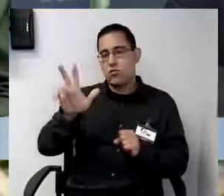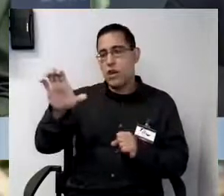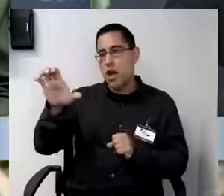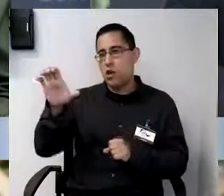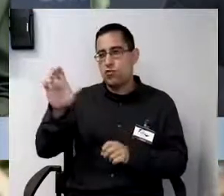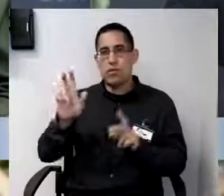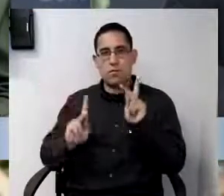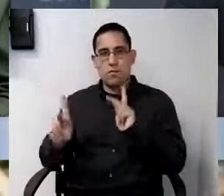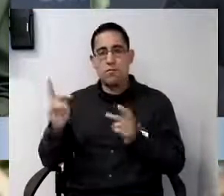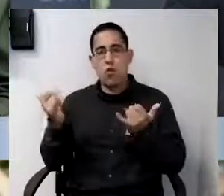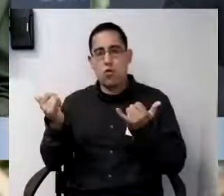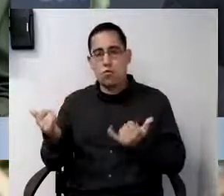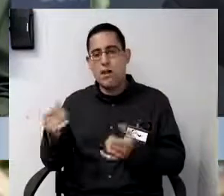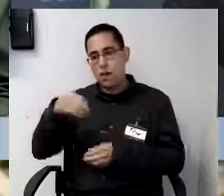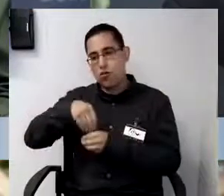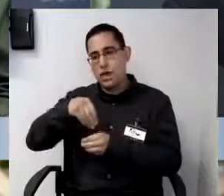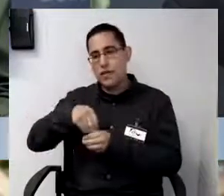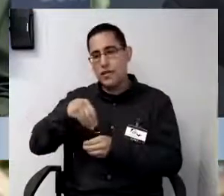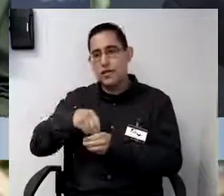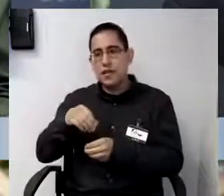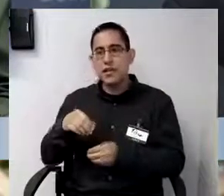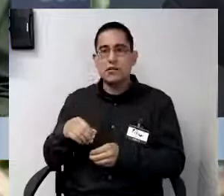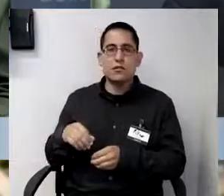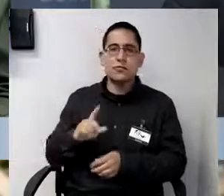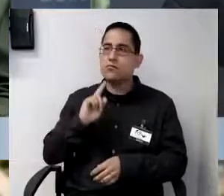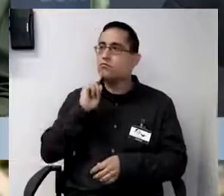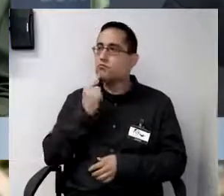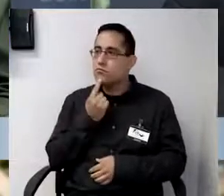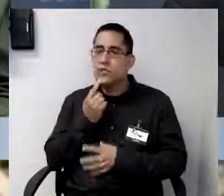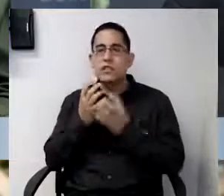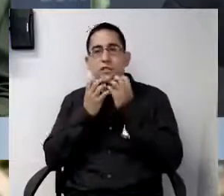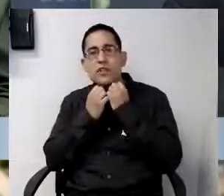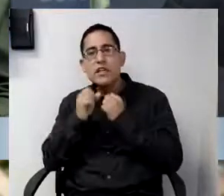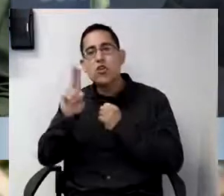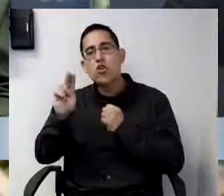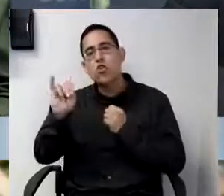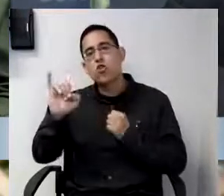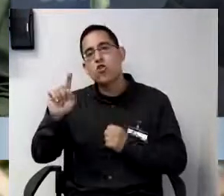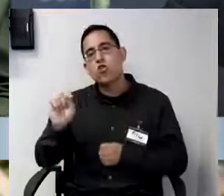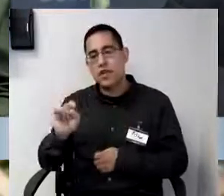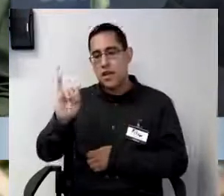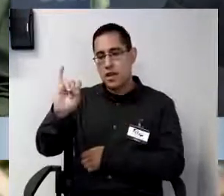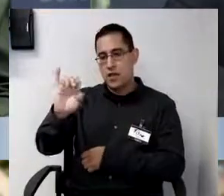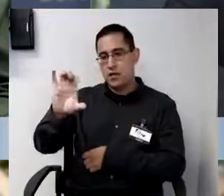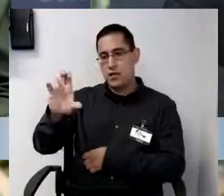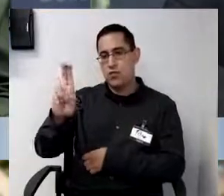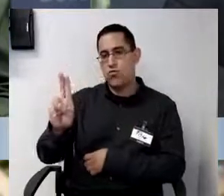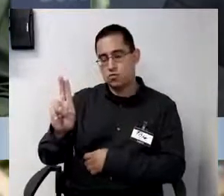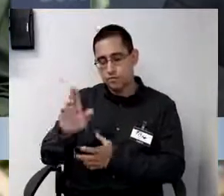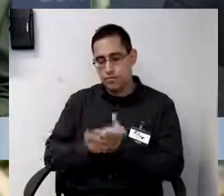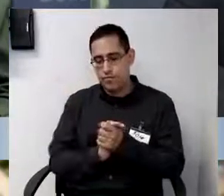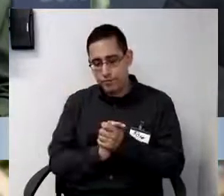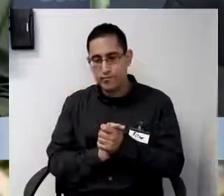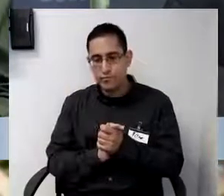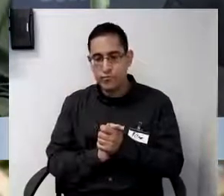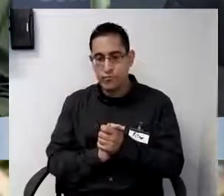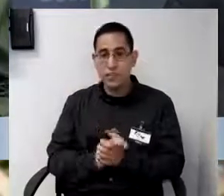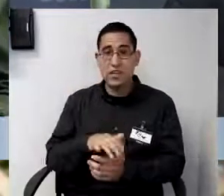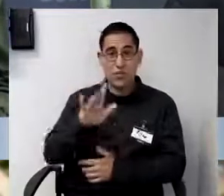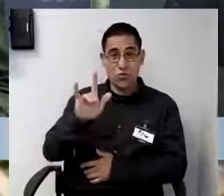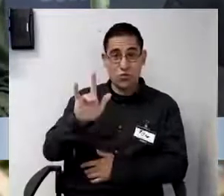ICUs. And there have been just over 20,000 healthcare workers that